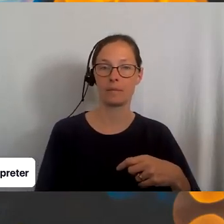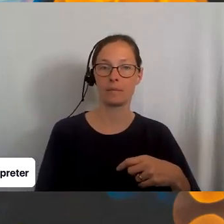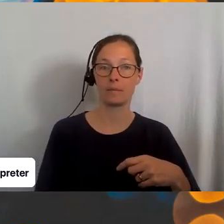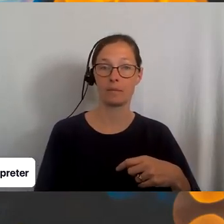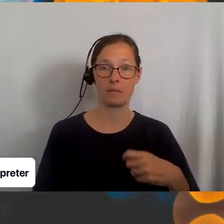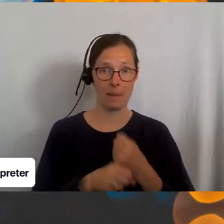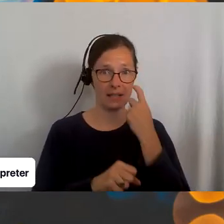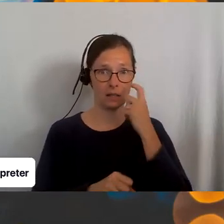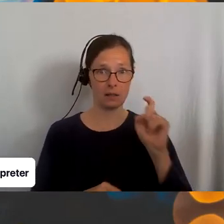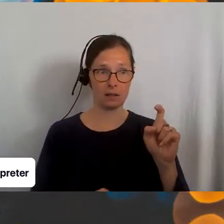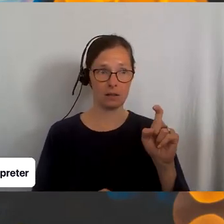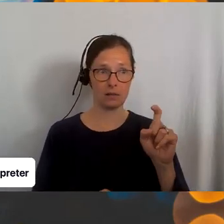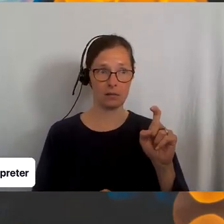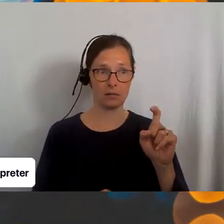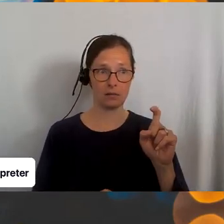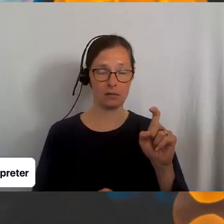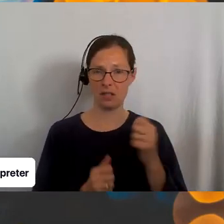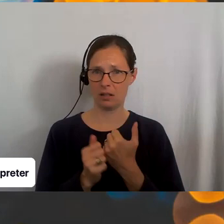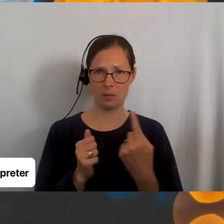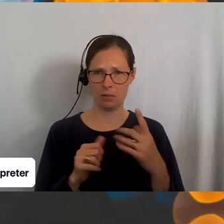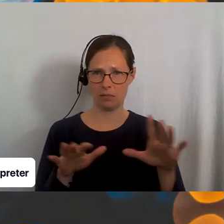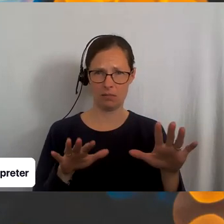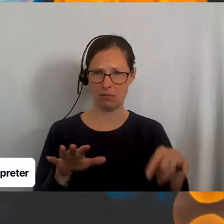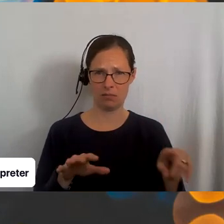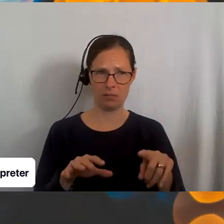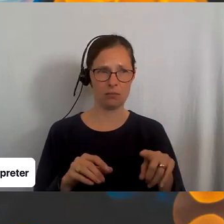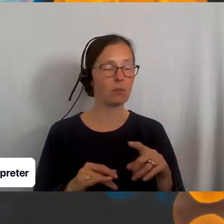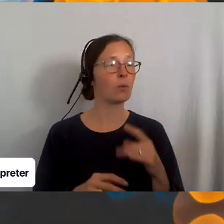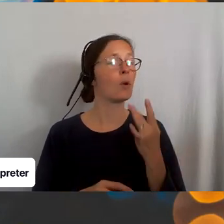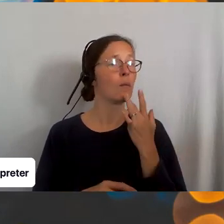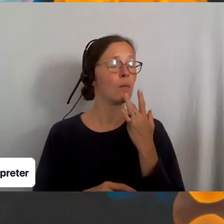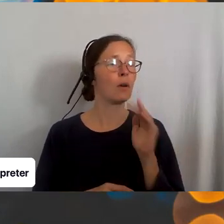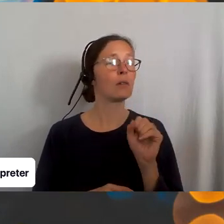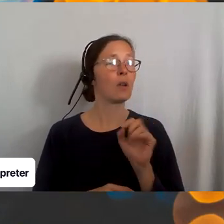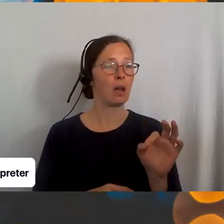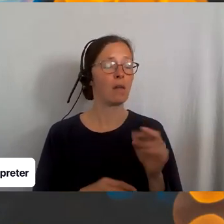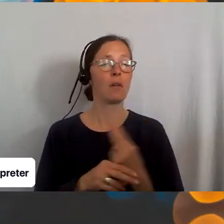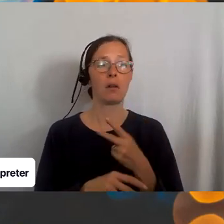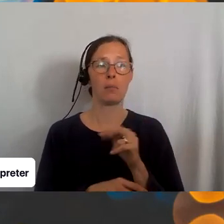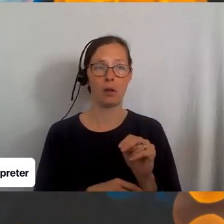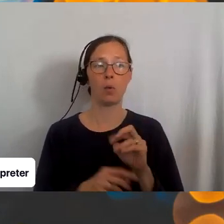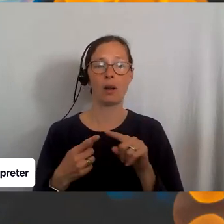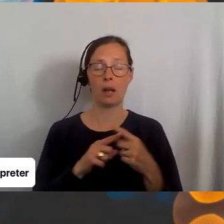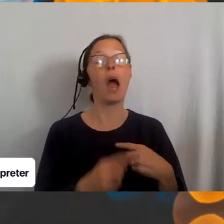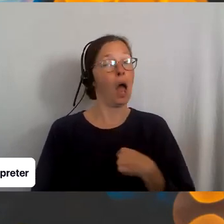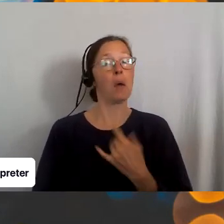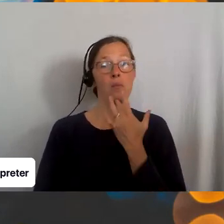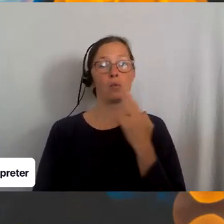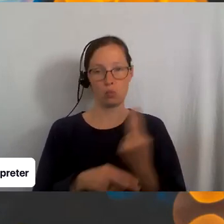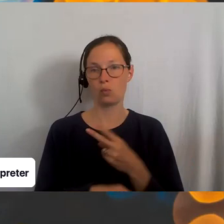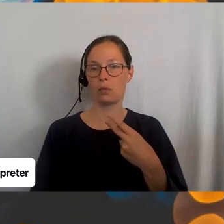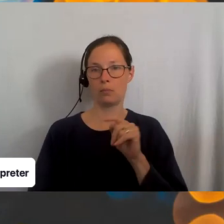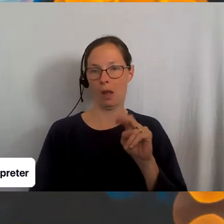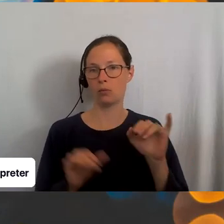Does that make sense to anyone? You prefer to cast off in pattern or just all knitting? I prefer to cast off in pattern.